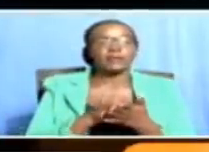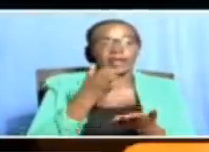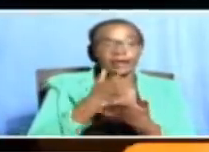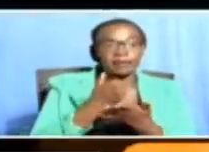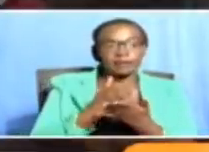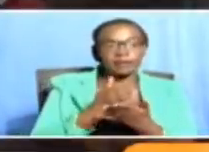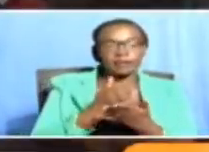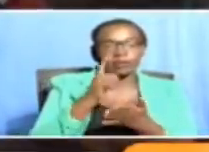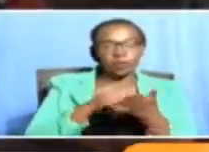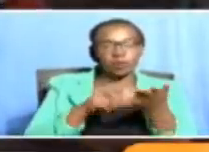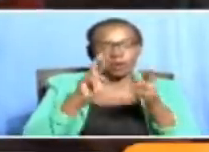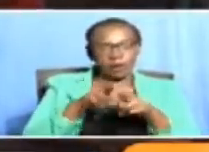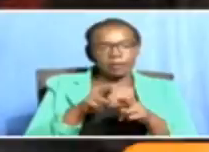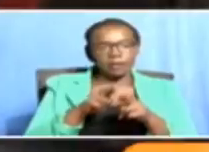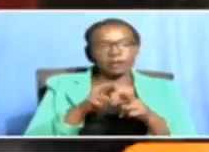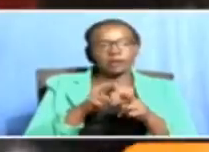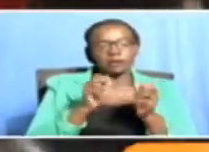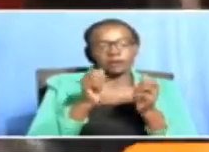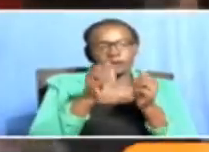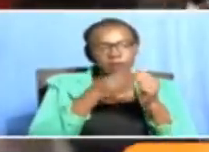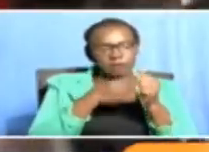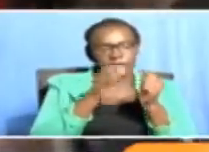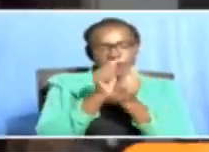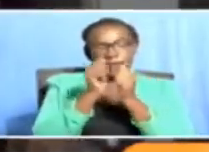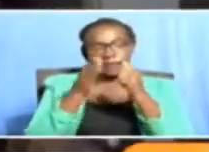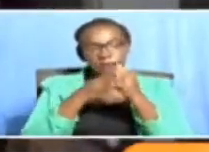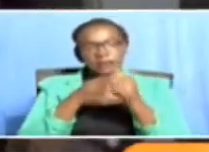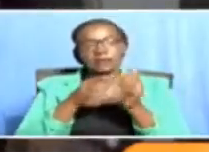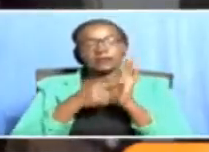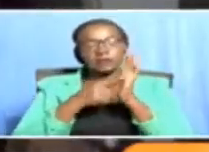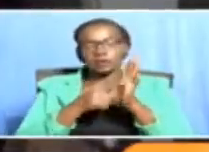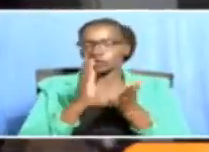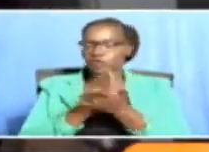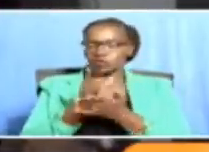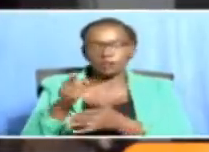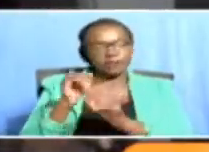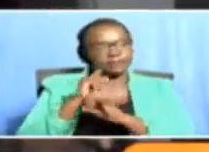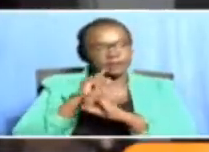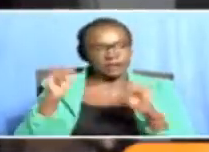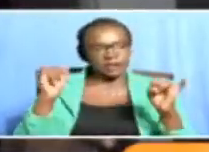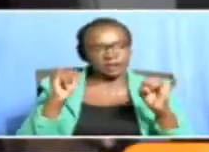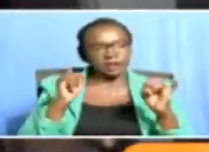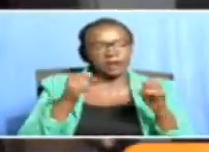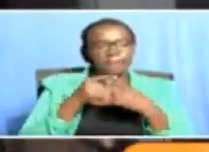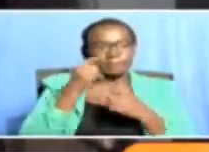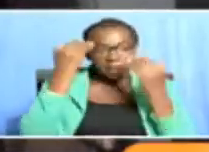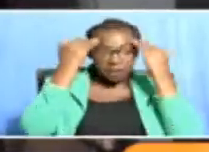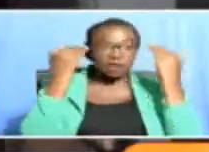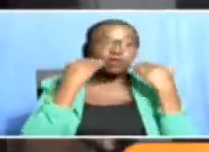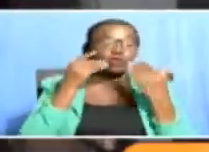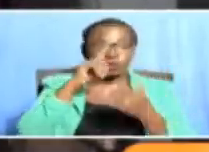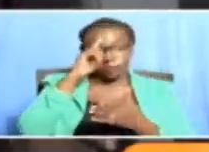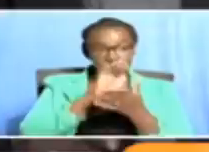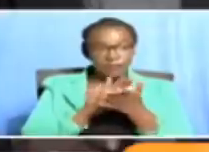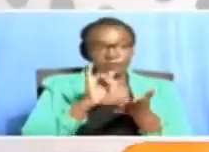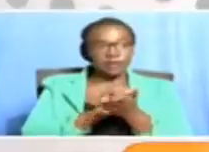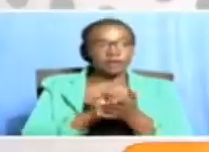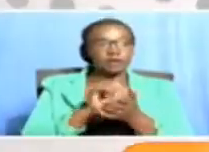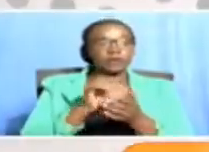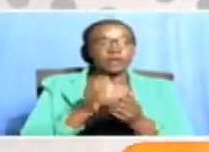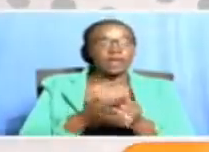the events of the night of September 19th bear witness to her innocence, what the prosecution believes will exonerate the TV